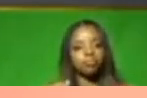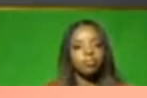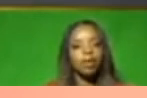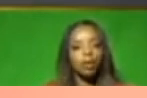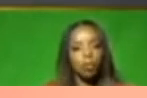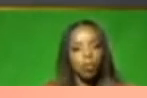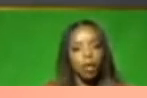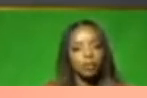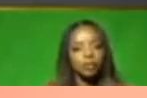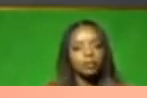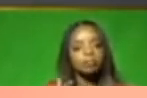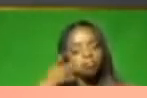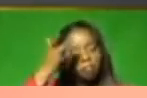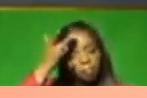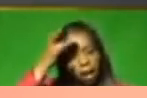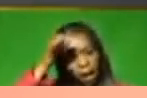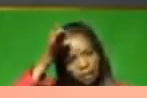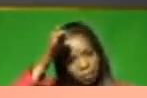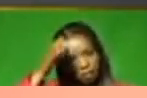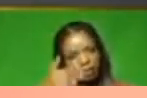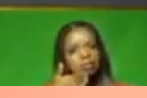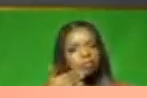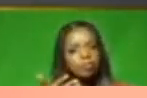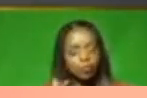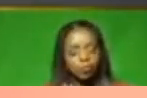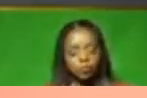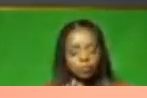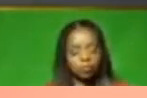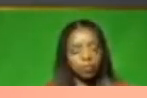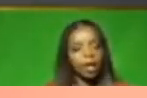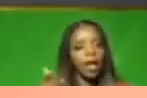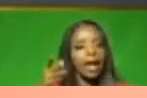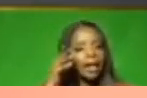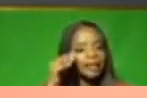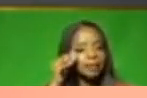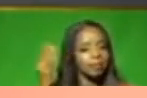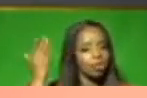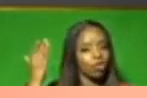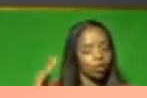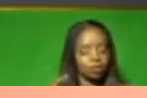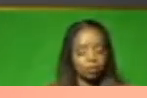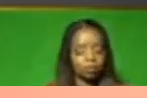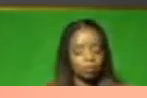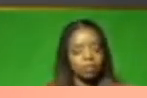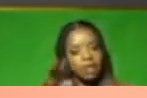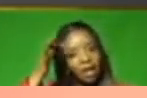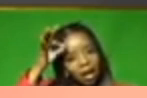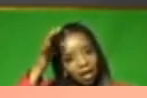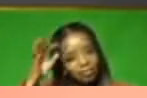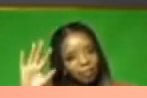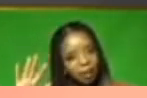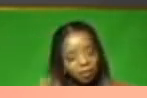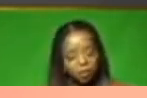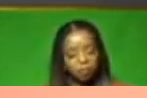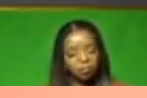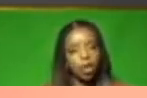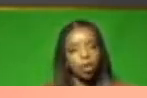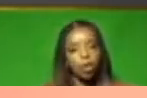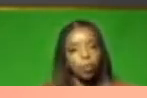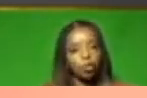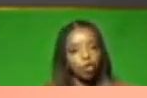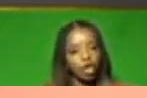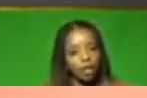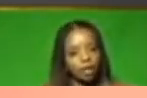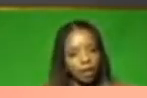and capabilities in government and across society. During the previous